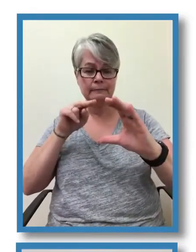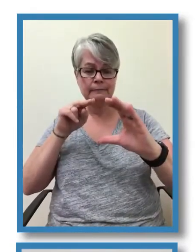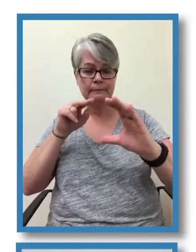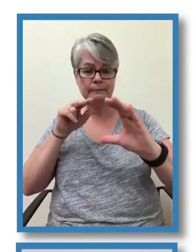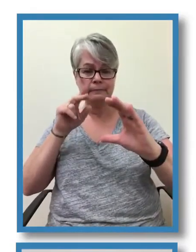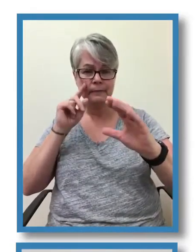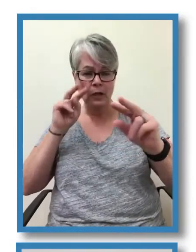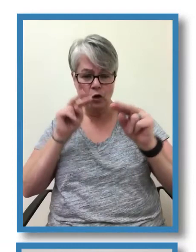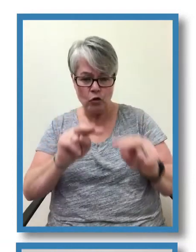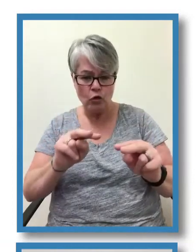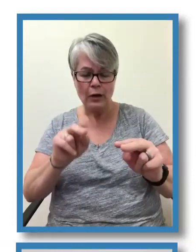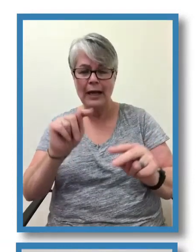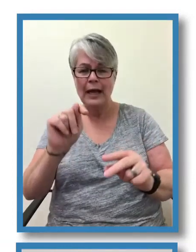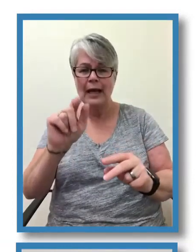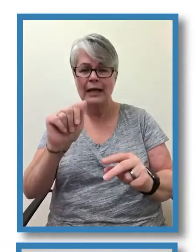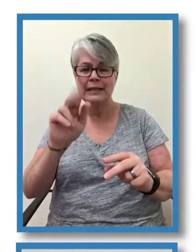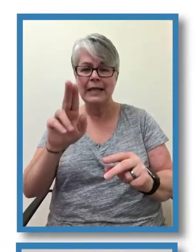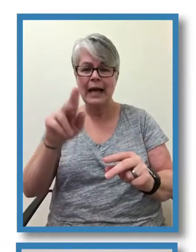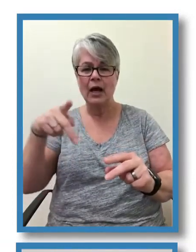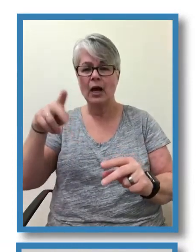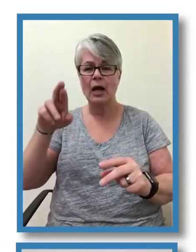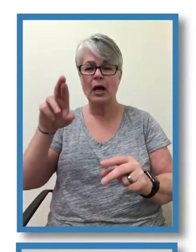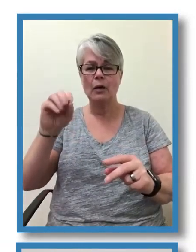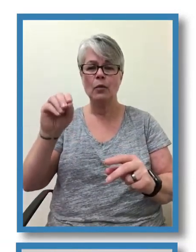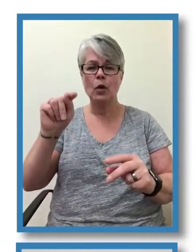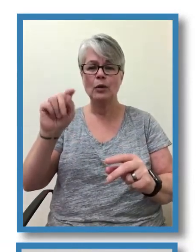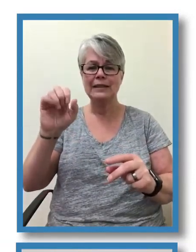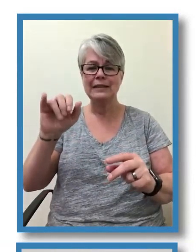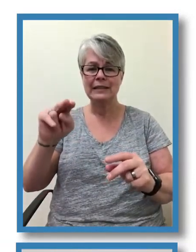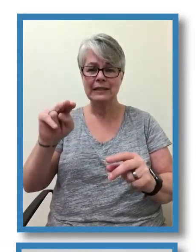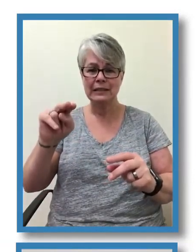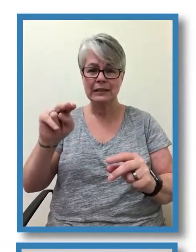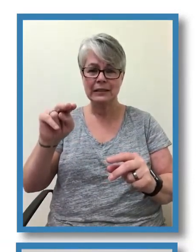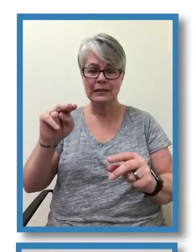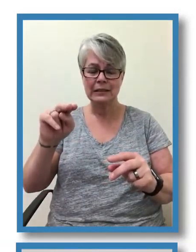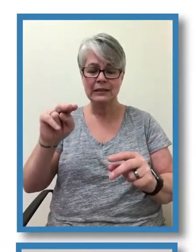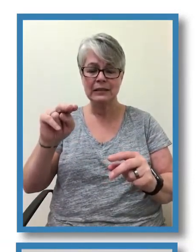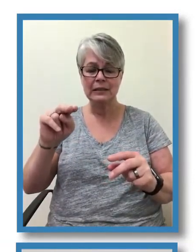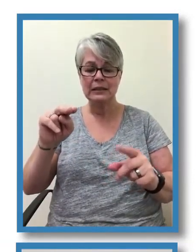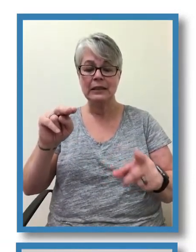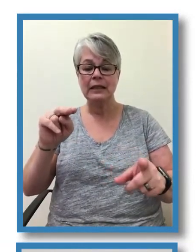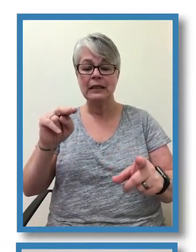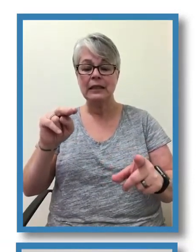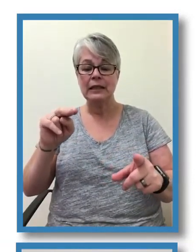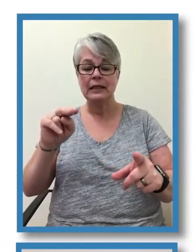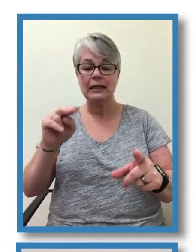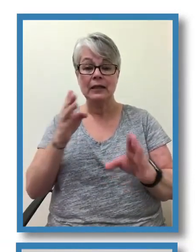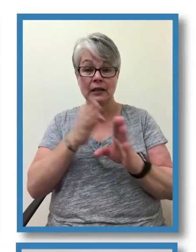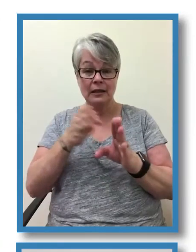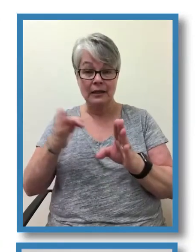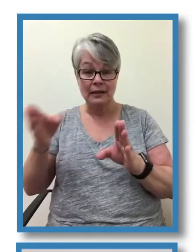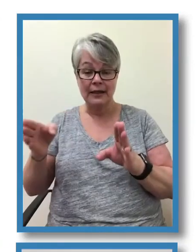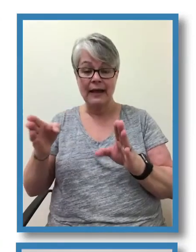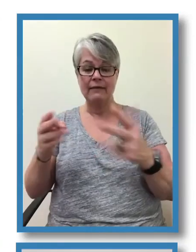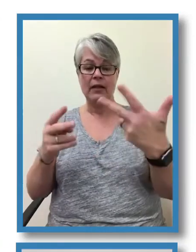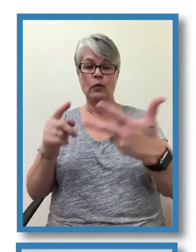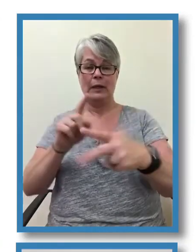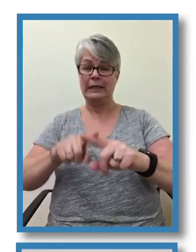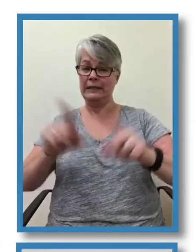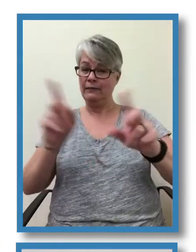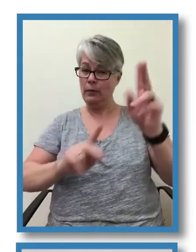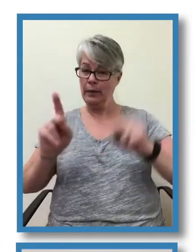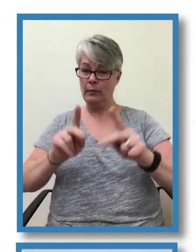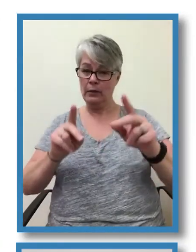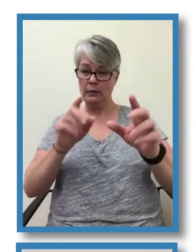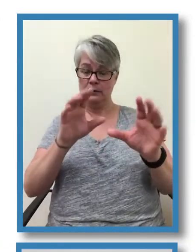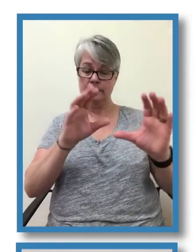individuals. A person here who's cognitively intact here, cognitively intact here, and this is a final person who has dementia.